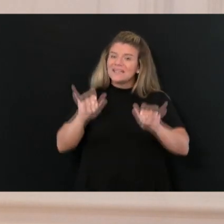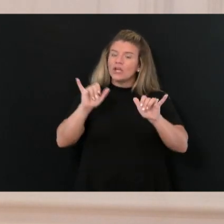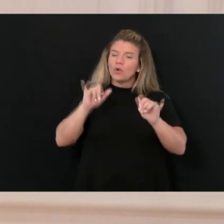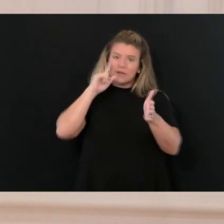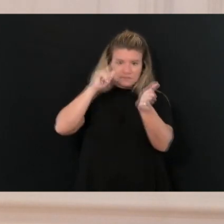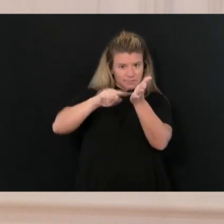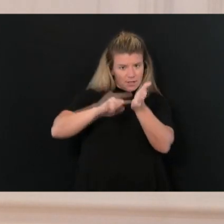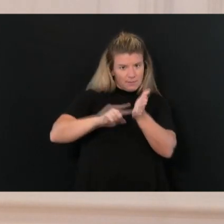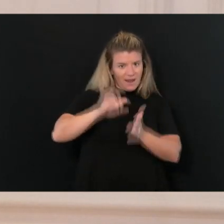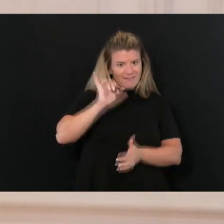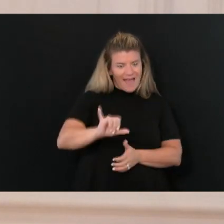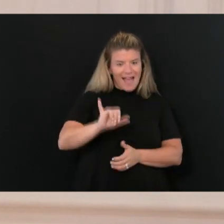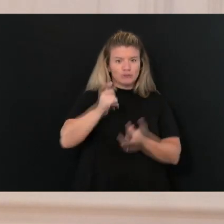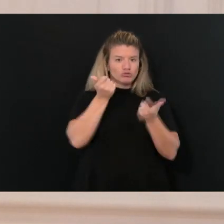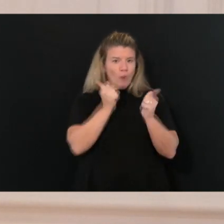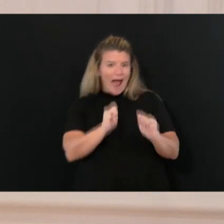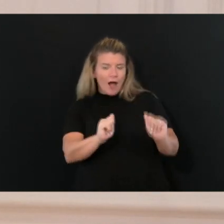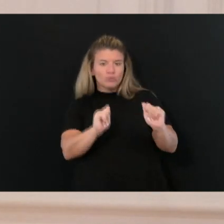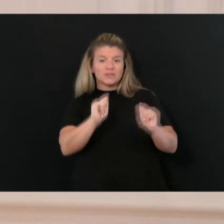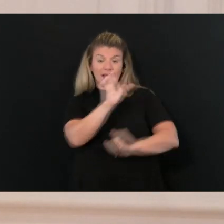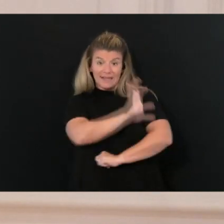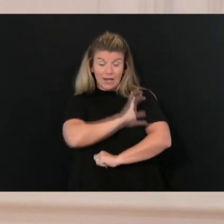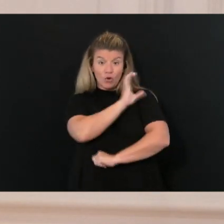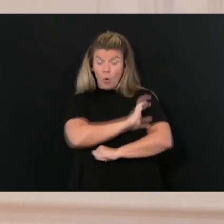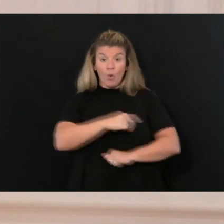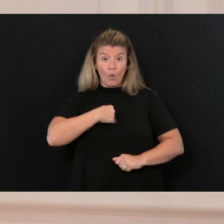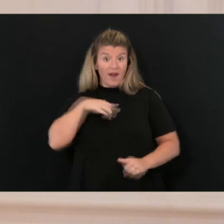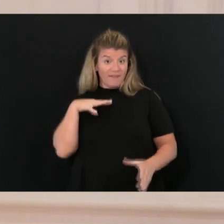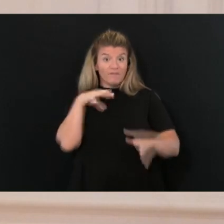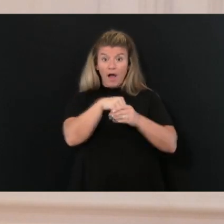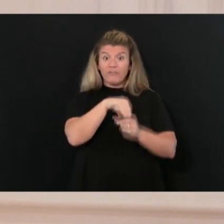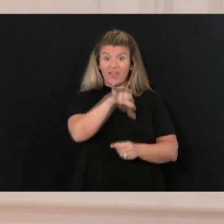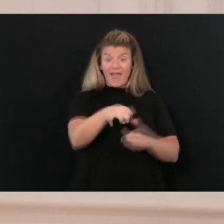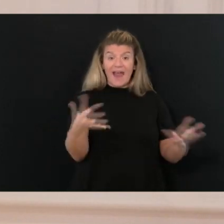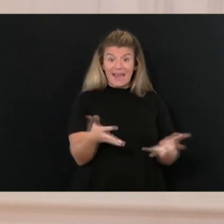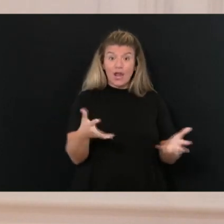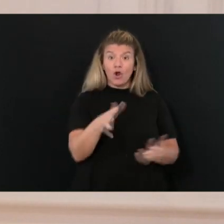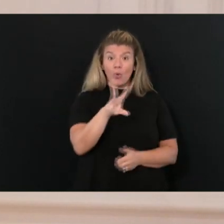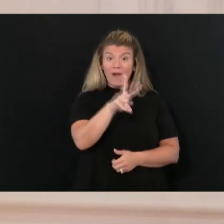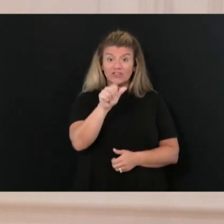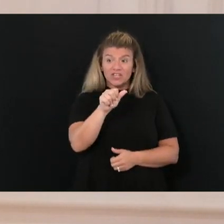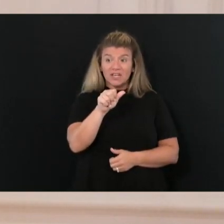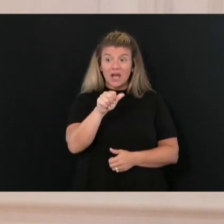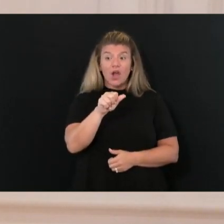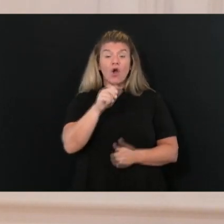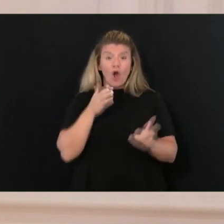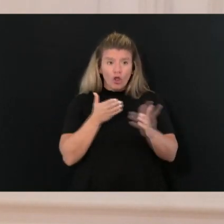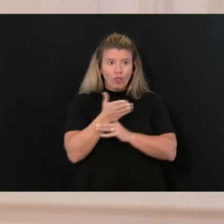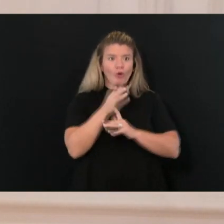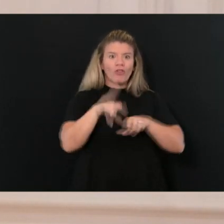protocol, clinical trial, which we're part of here in West Virginia. And we have, through the National